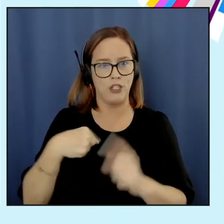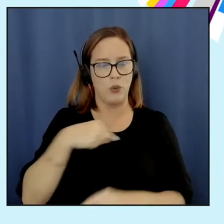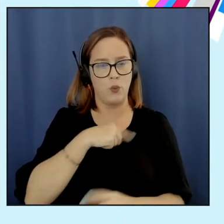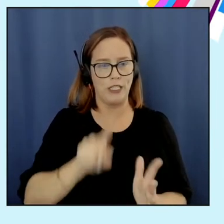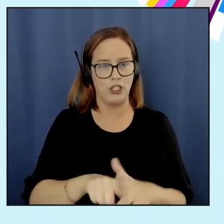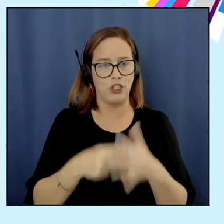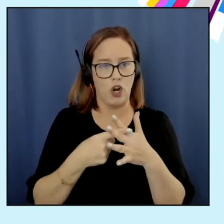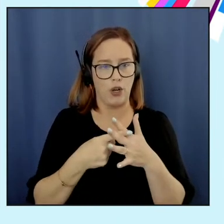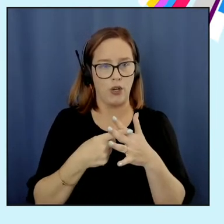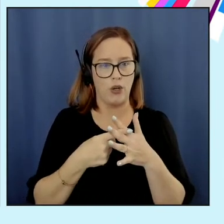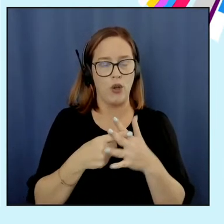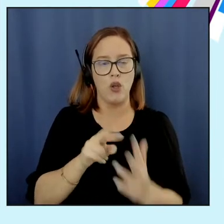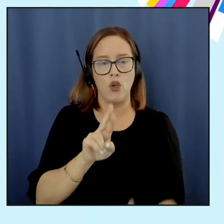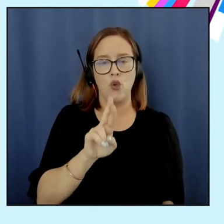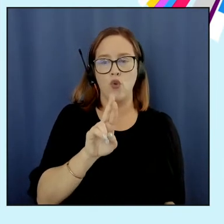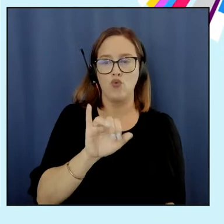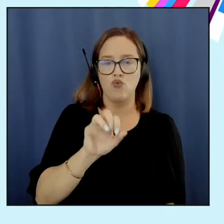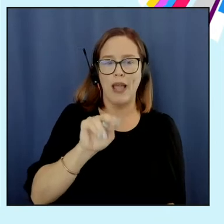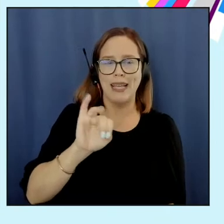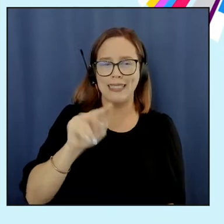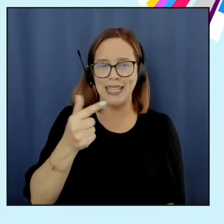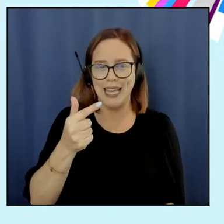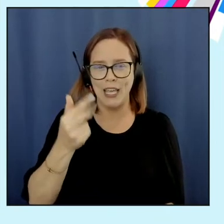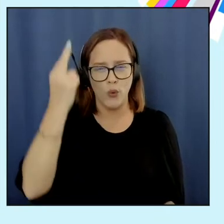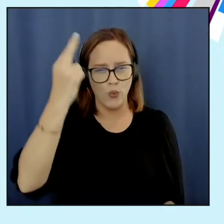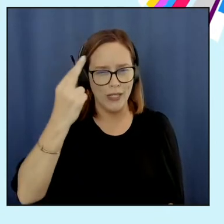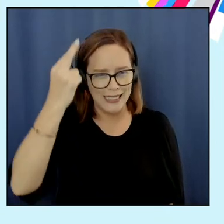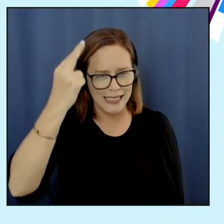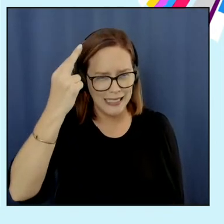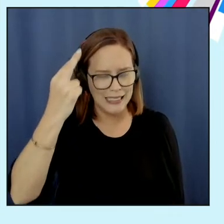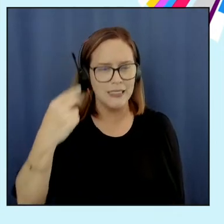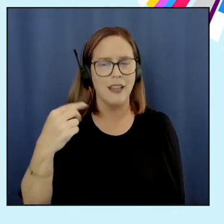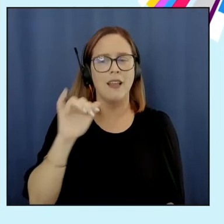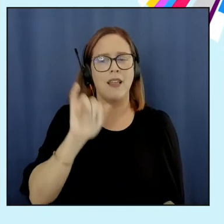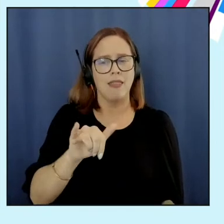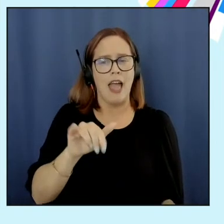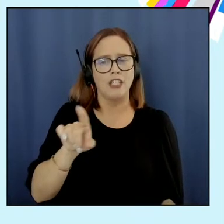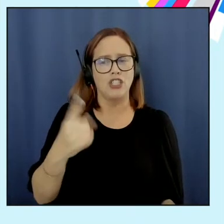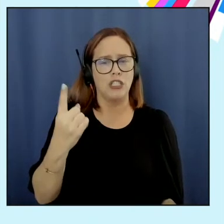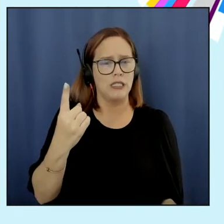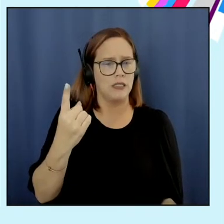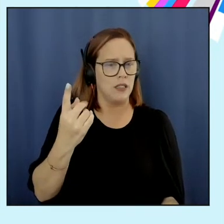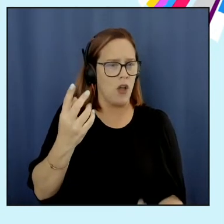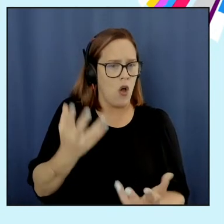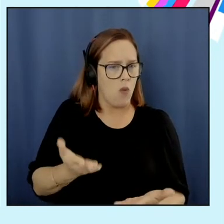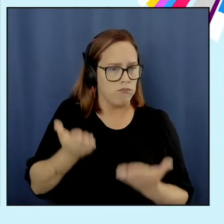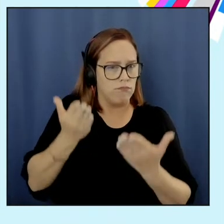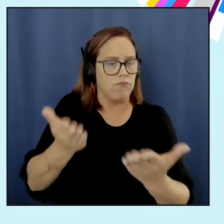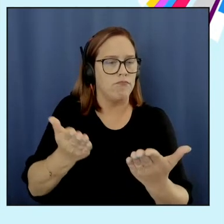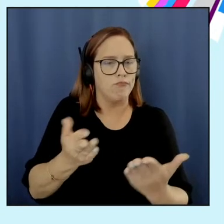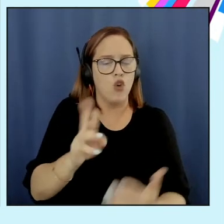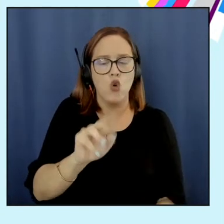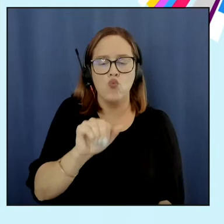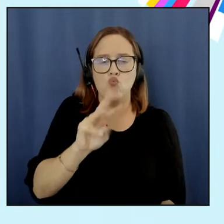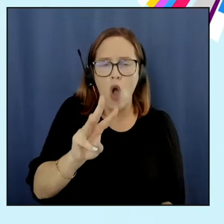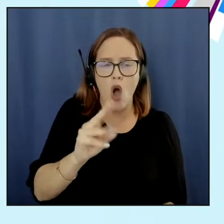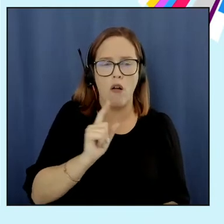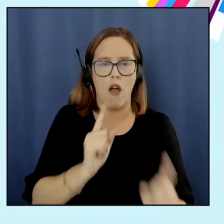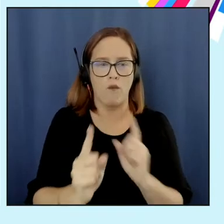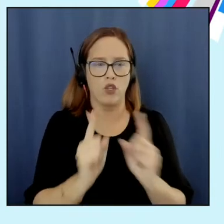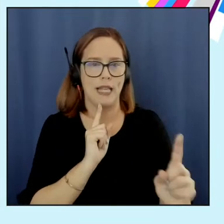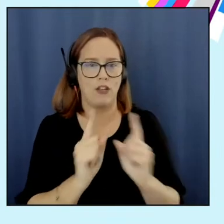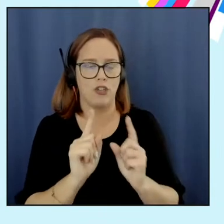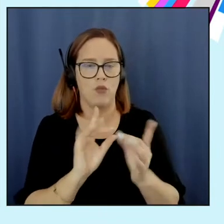Raising Reasons, where we just hosted raw, authentic conversations about LGBTQIA plus